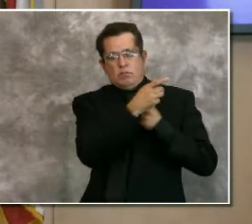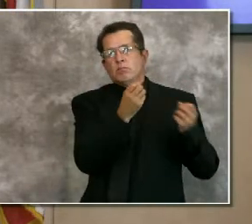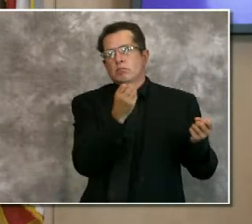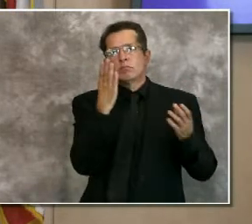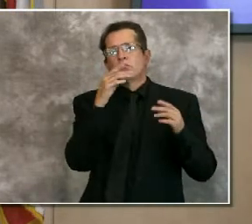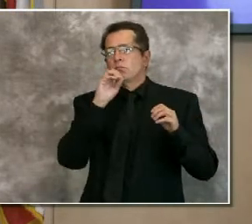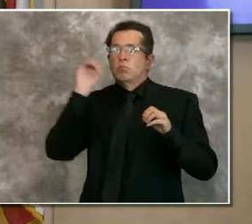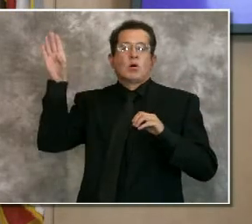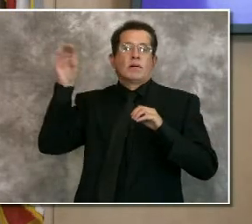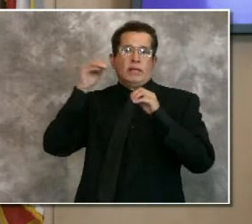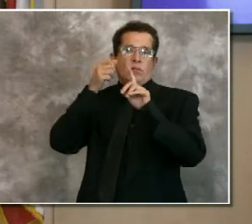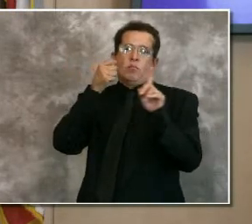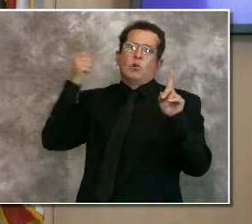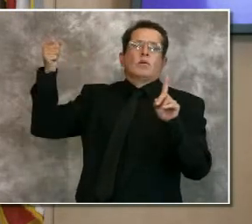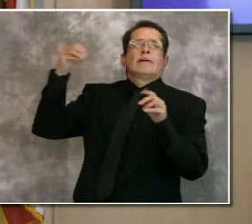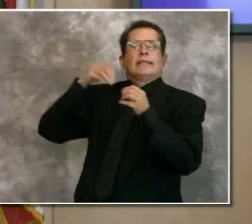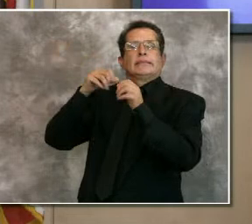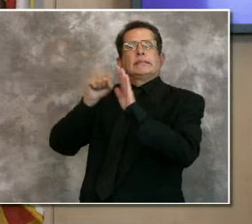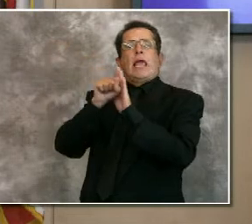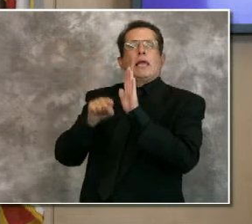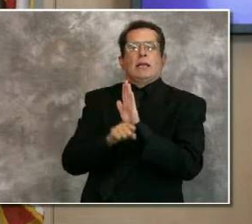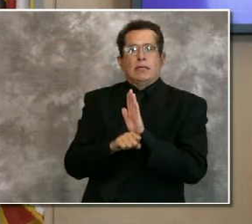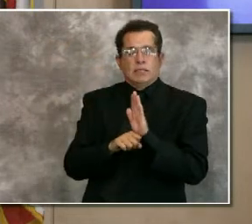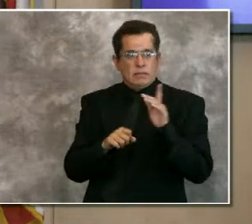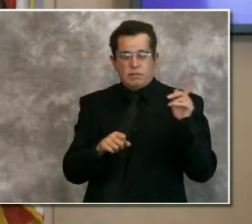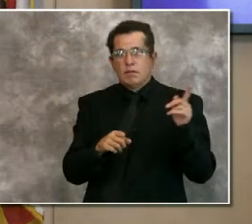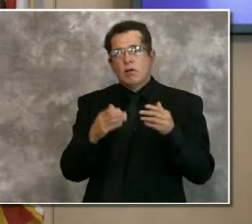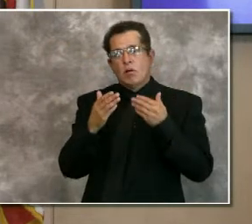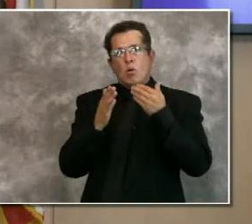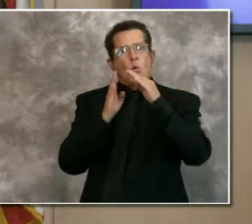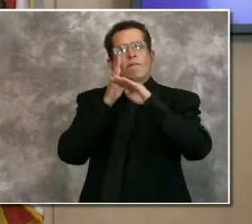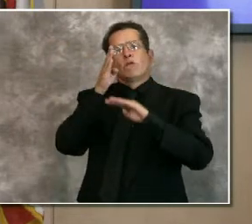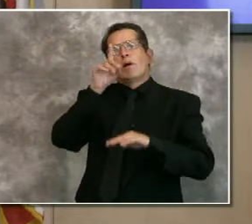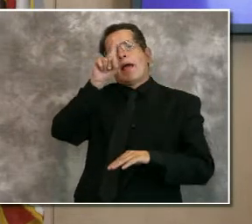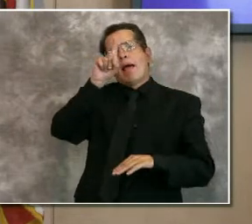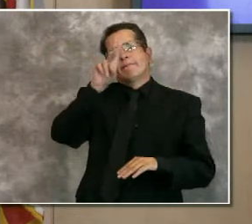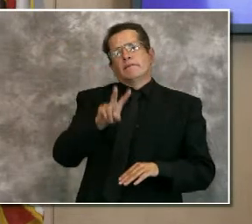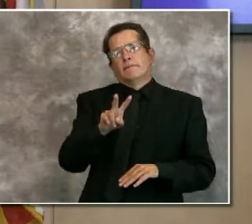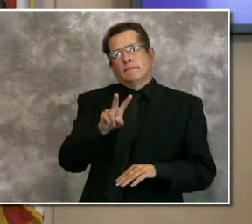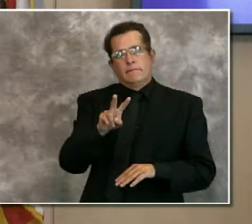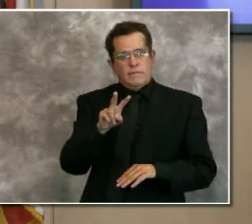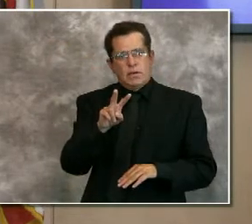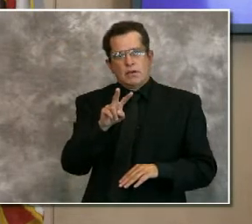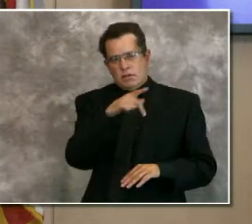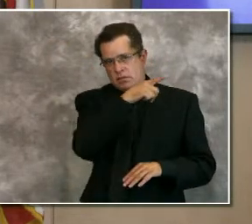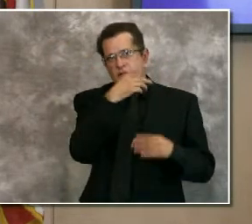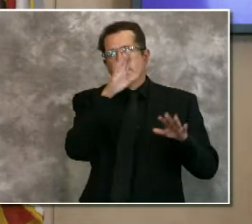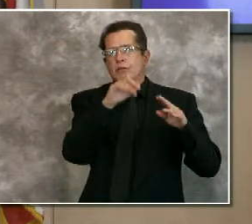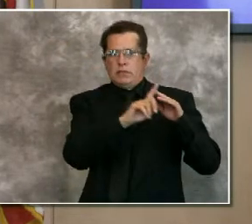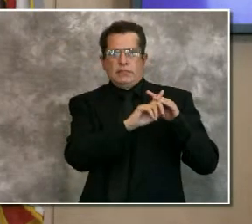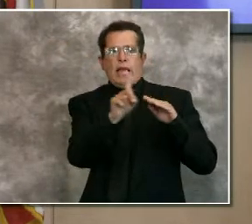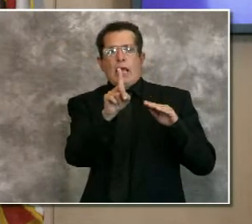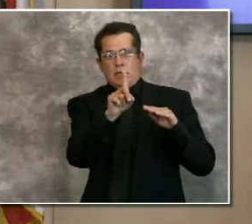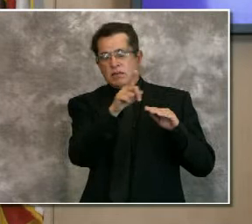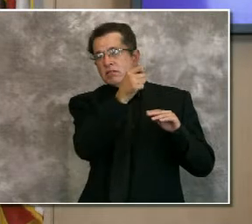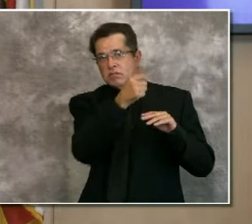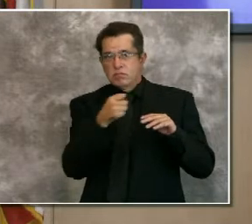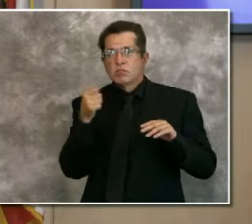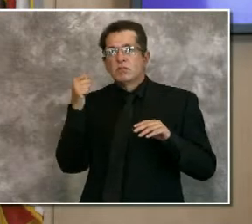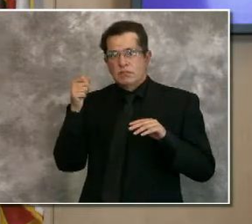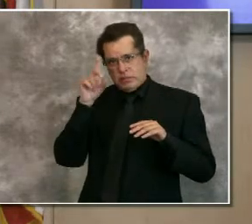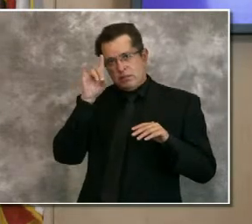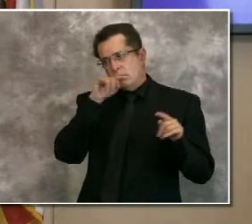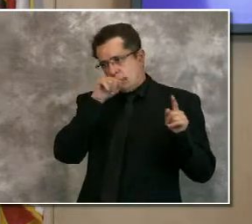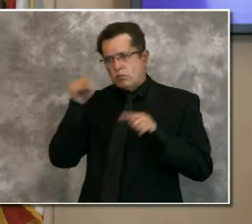throughout the state. It turns out that over half the individuals who have been evacuated from Imperial County have in fact come